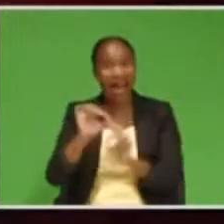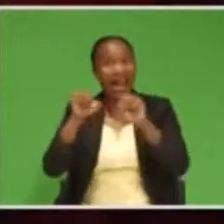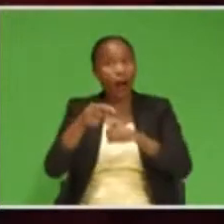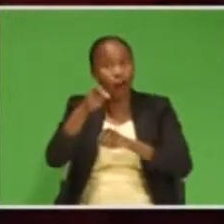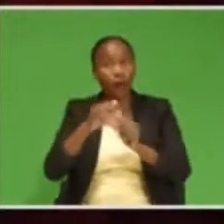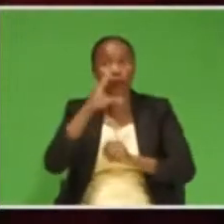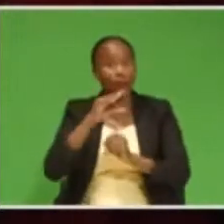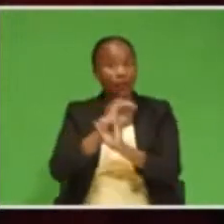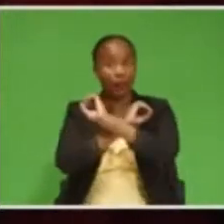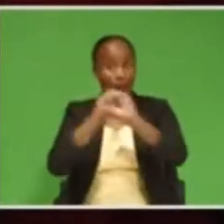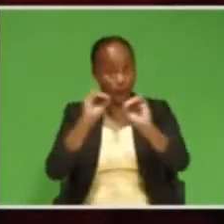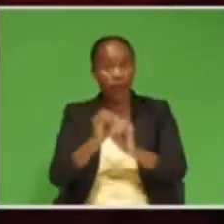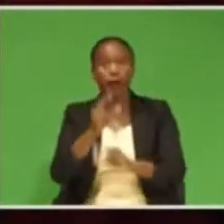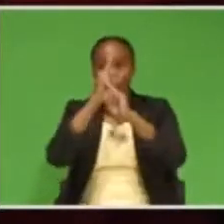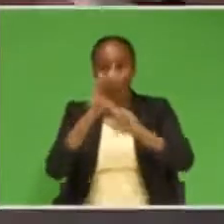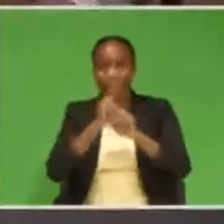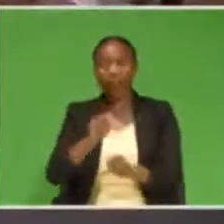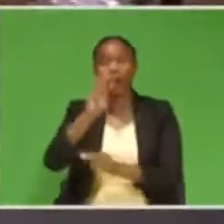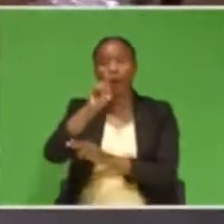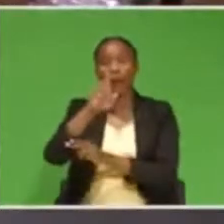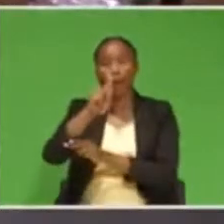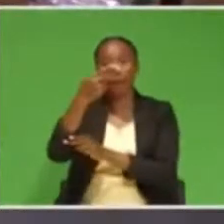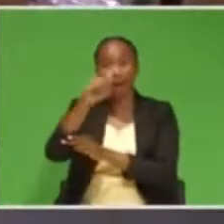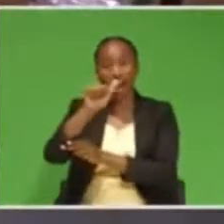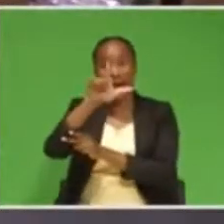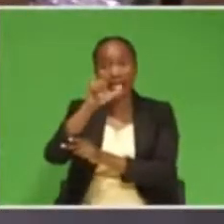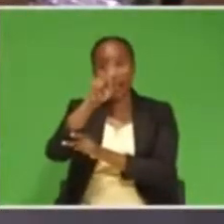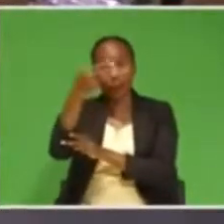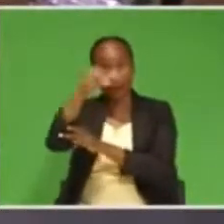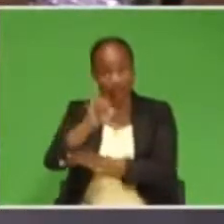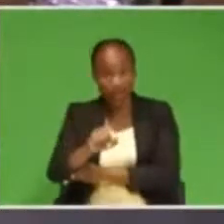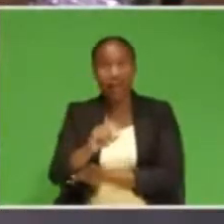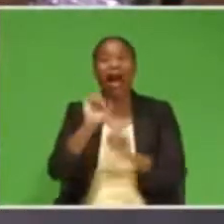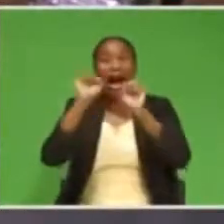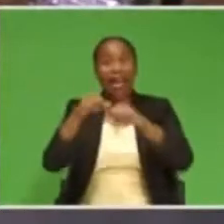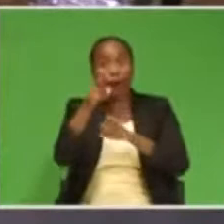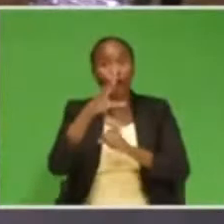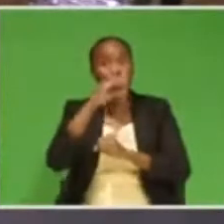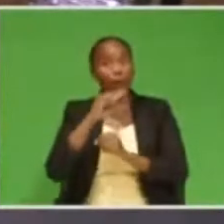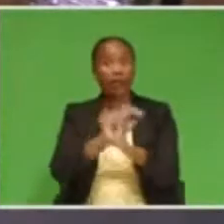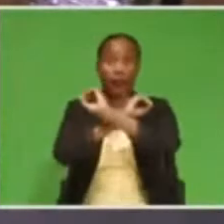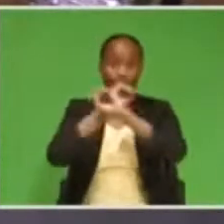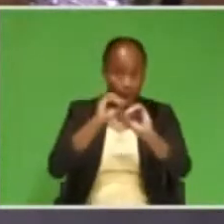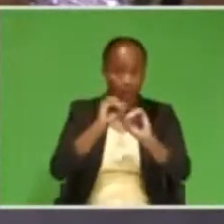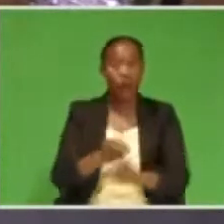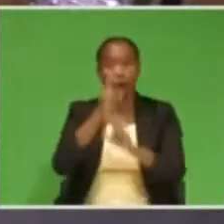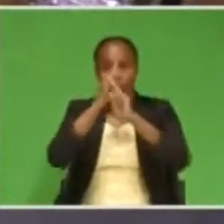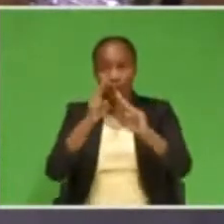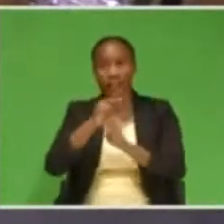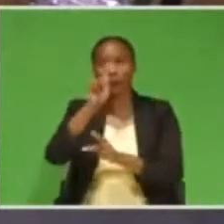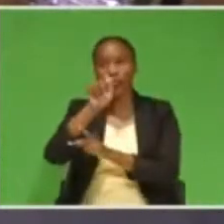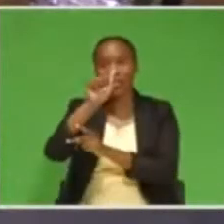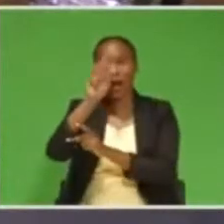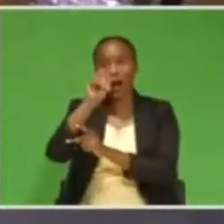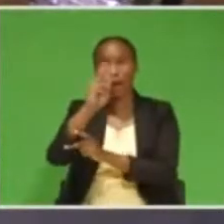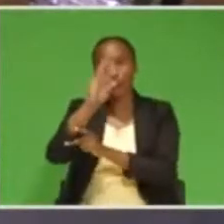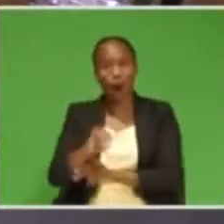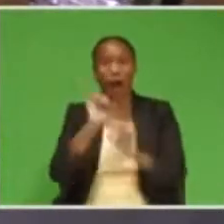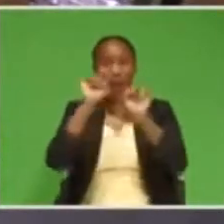Honorable Mkalipi, I will not allow you to speak. Honorable Tambo, I will not allow you to